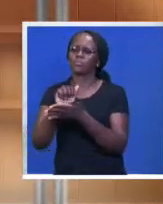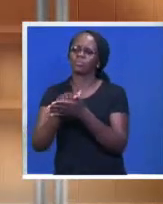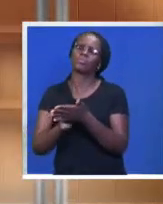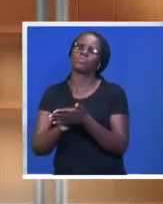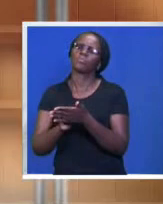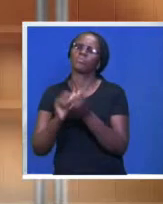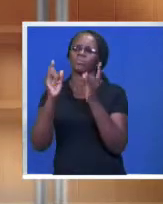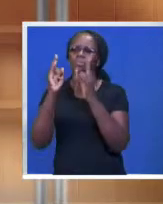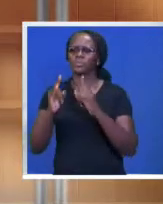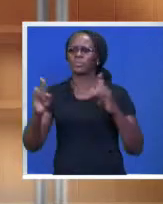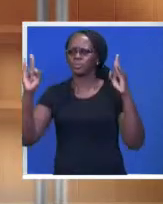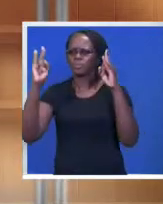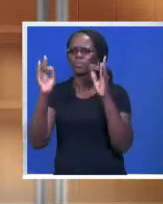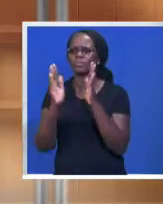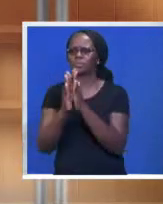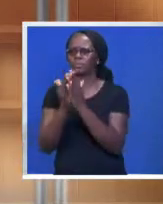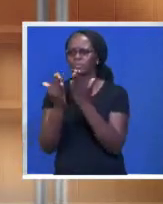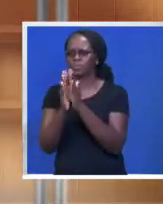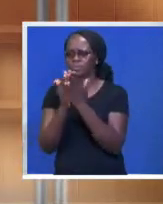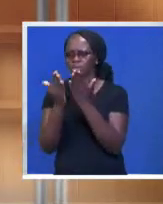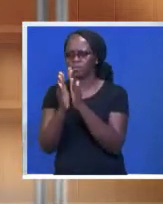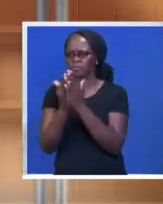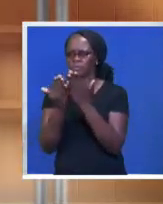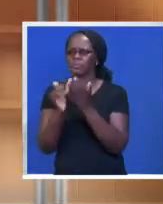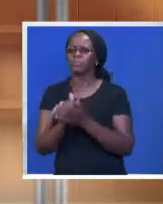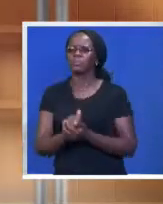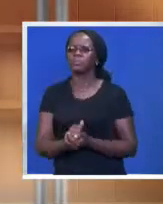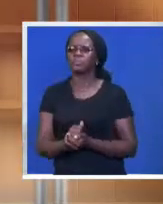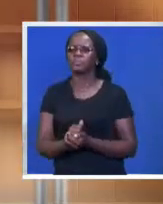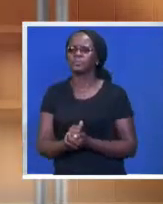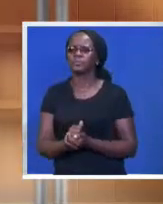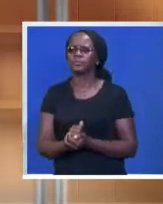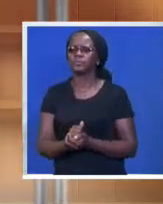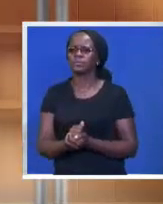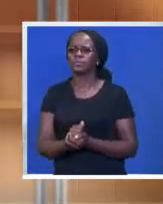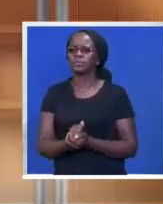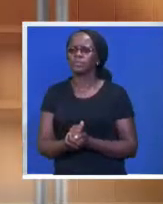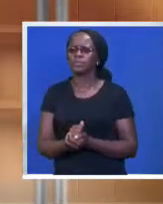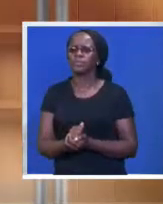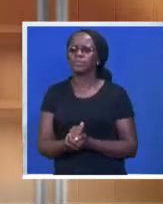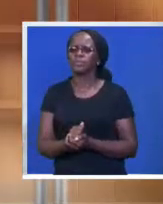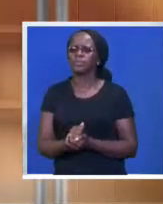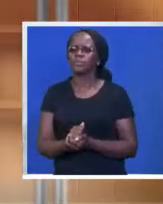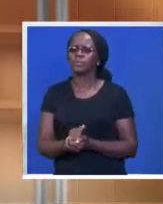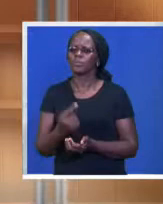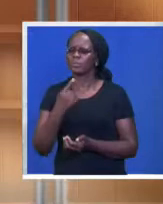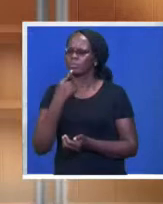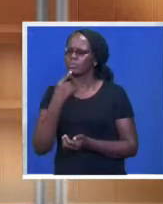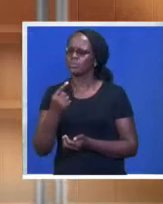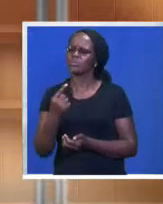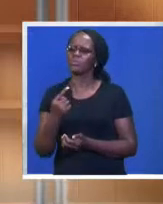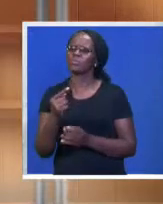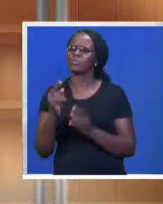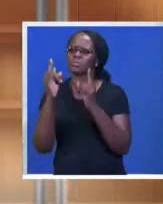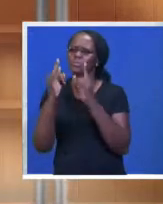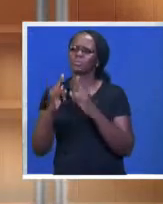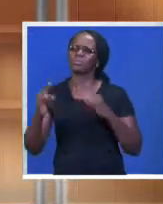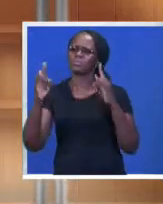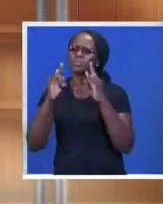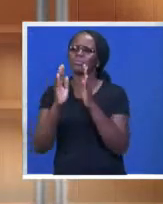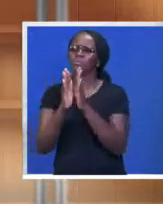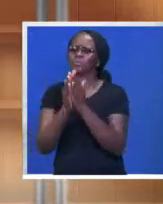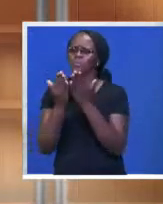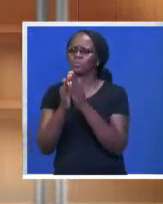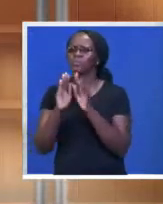Christian based and it is biblically based. So that is why I'm saying biblical teachings. You might have your own understanding of a